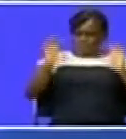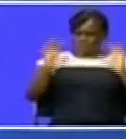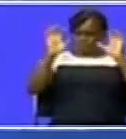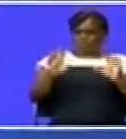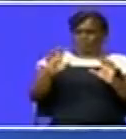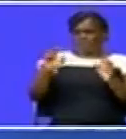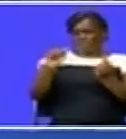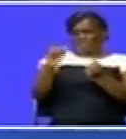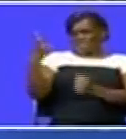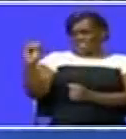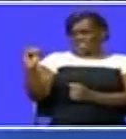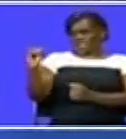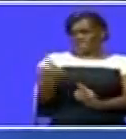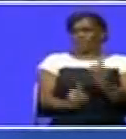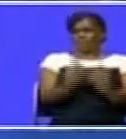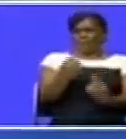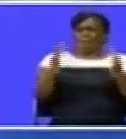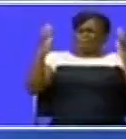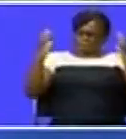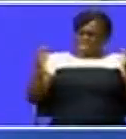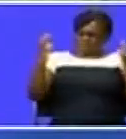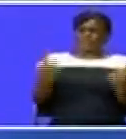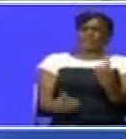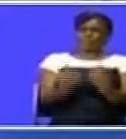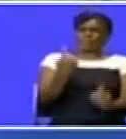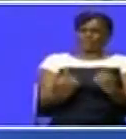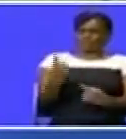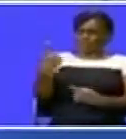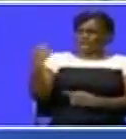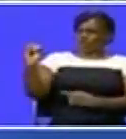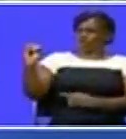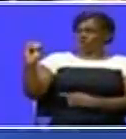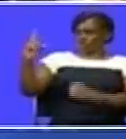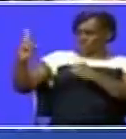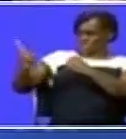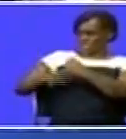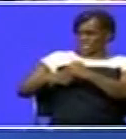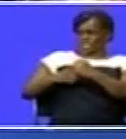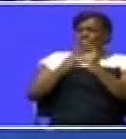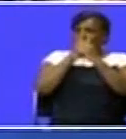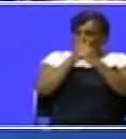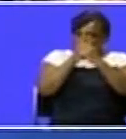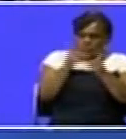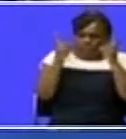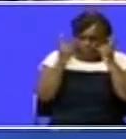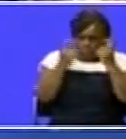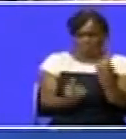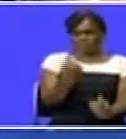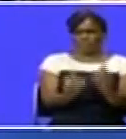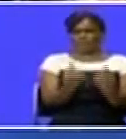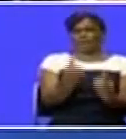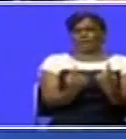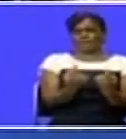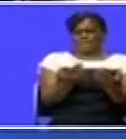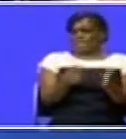April 30th ivory burn, the biggest ever in history, with 106 tons of the prize horns going up in flames. And this should